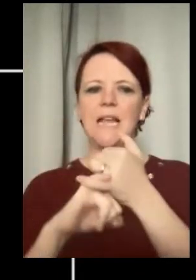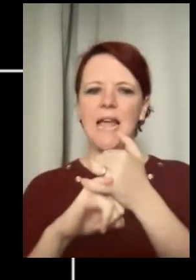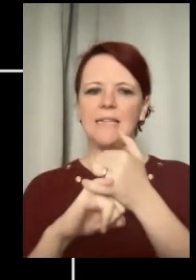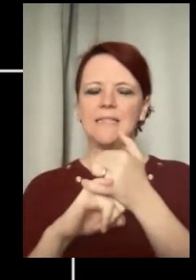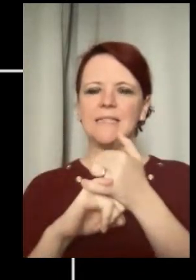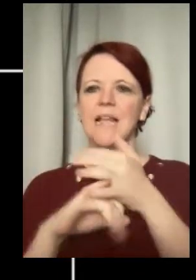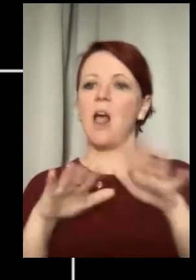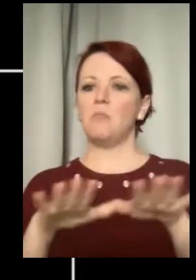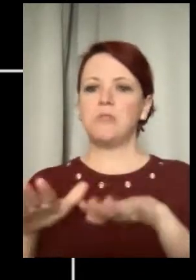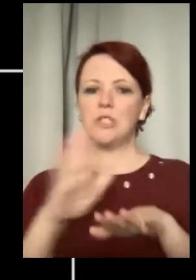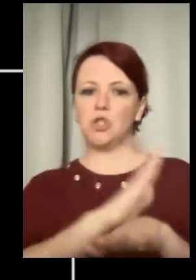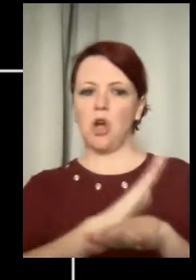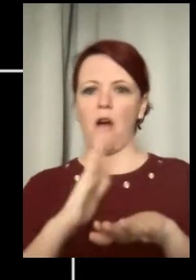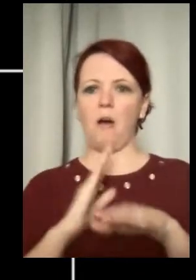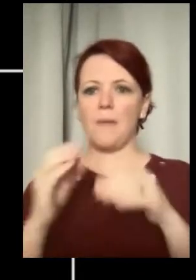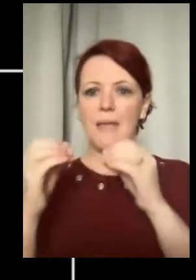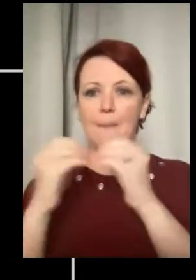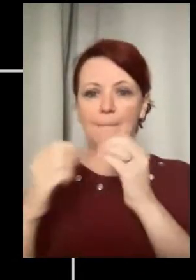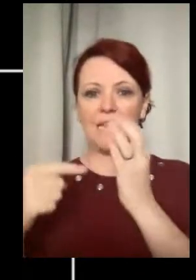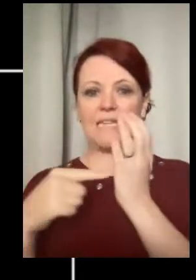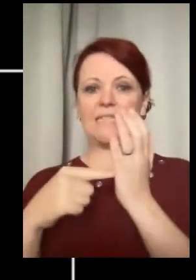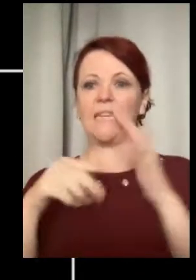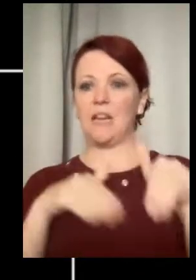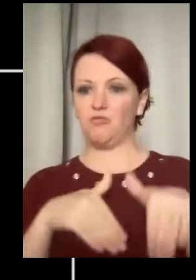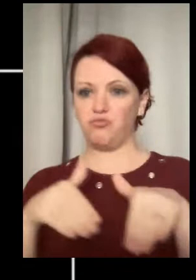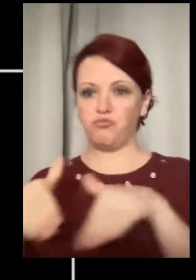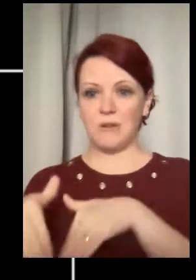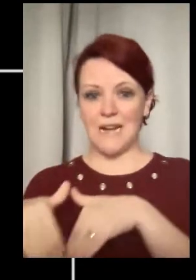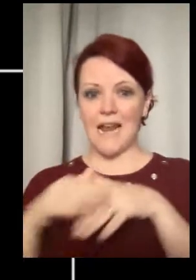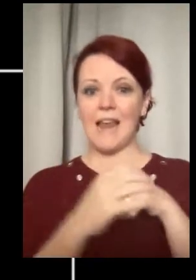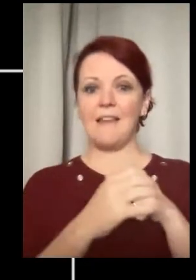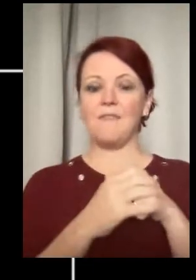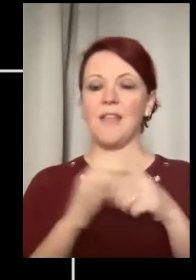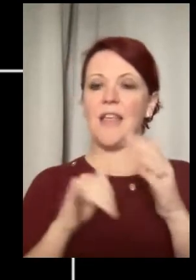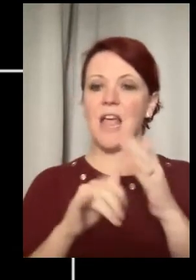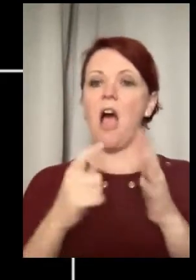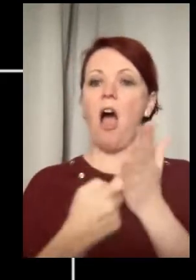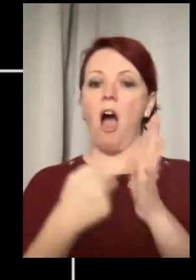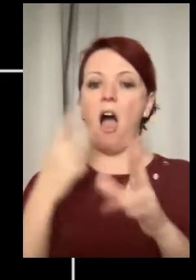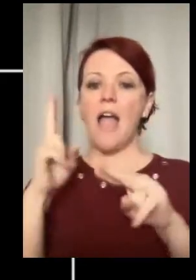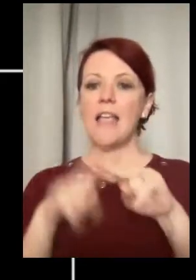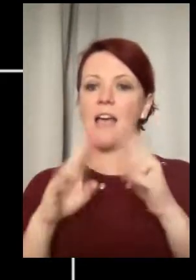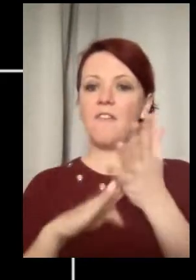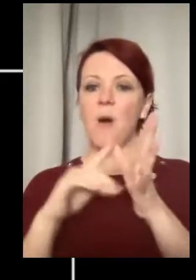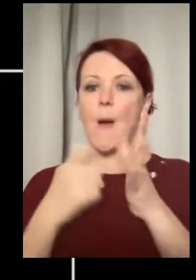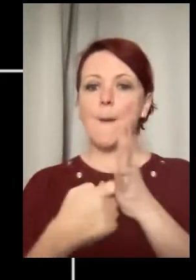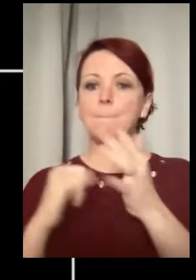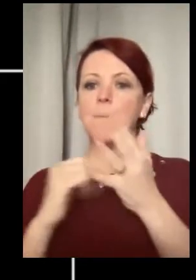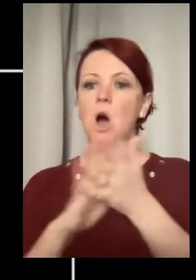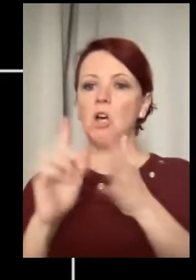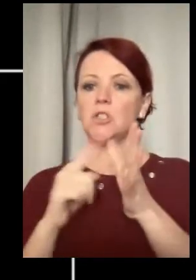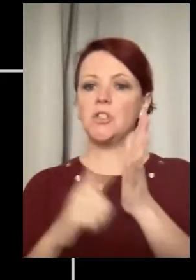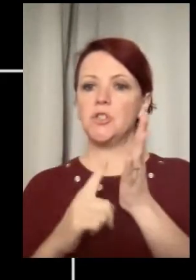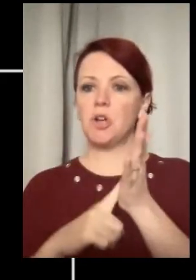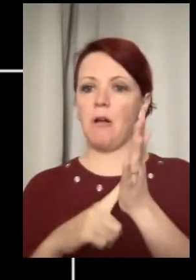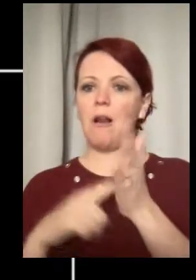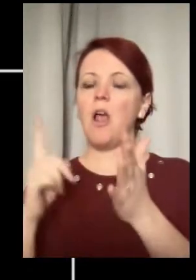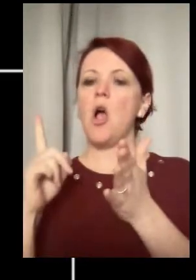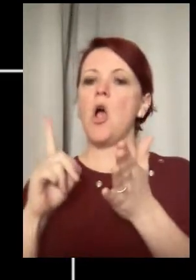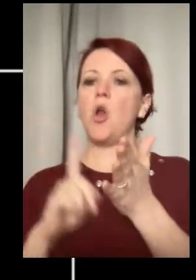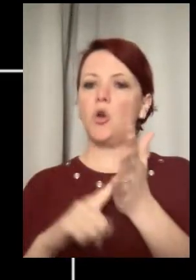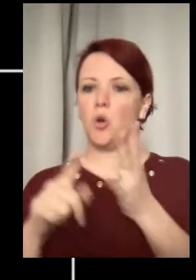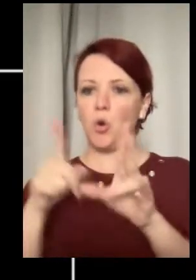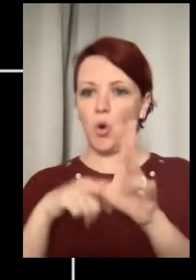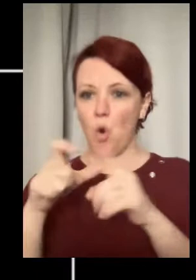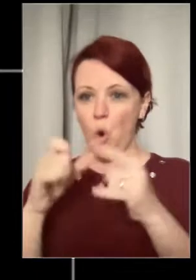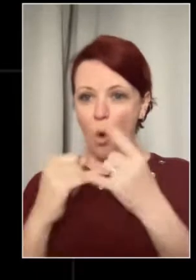the British Army, BT, the Royal Navy, the Royal Air Force, Marshall and Lloyds Banking Group. We couldn't do any of this without